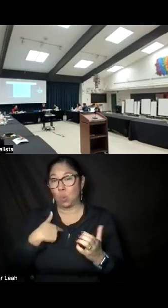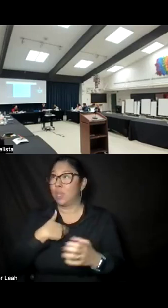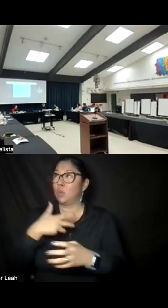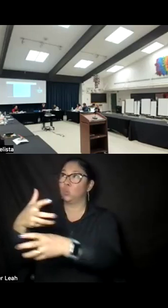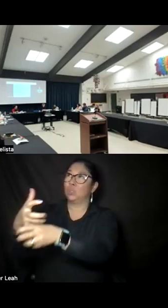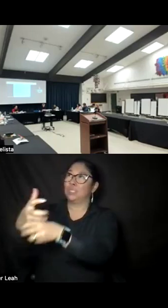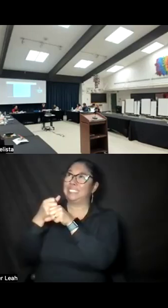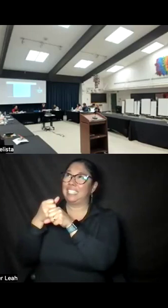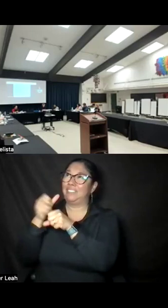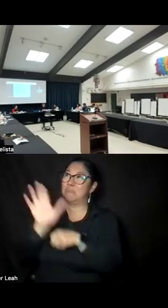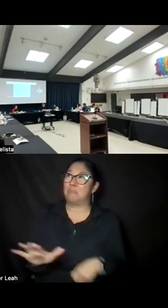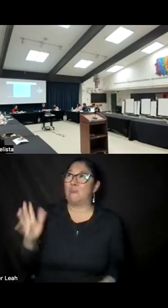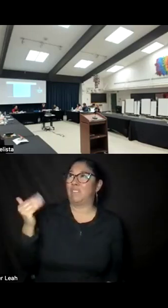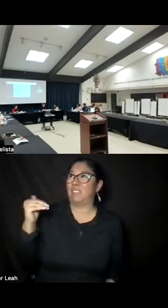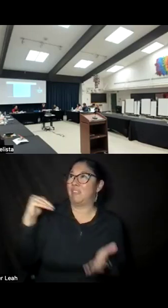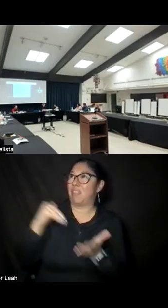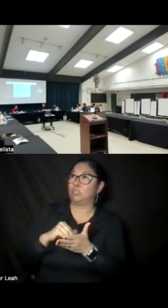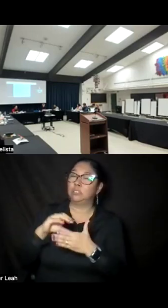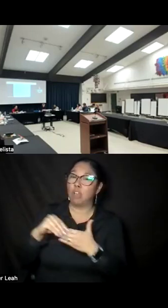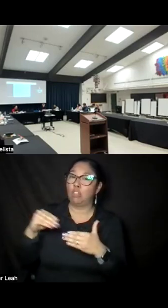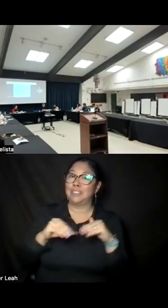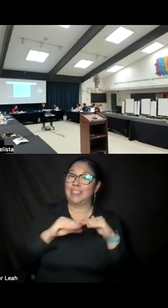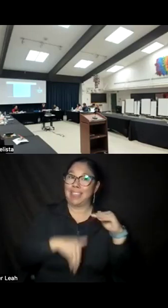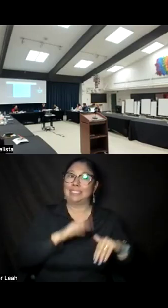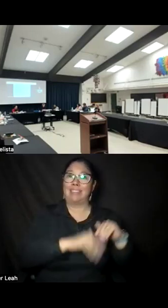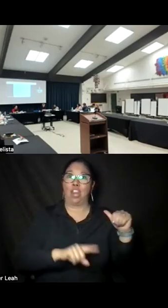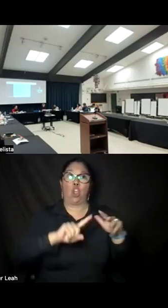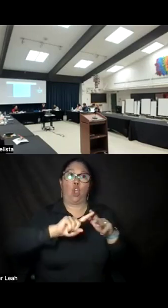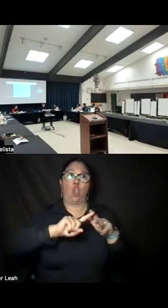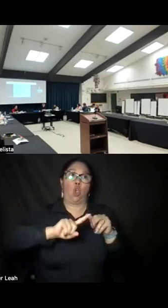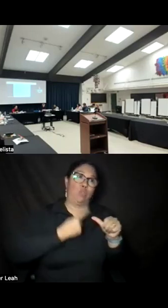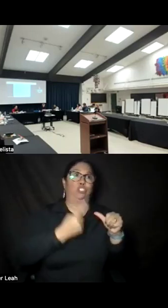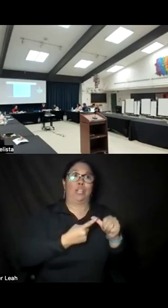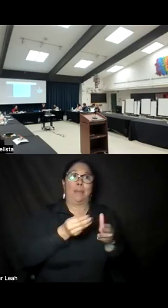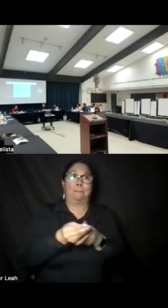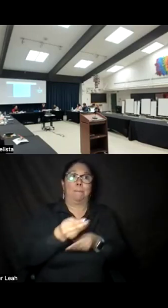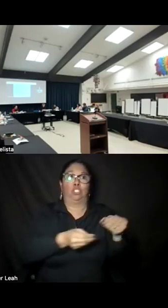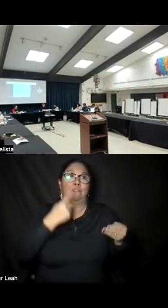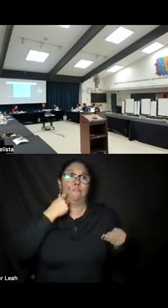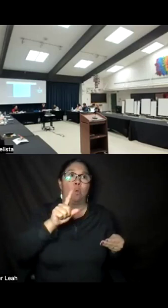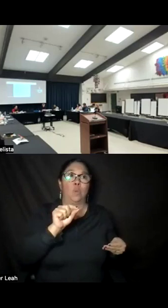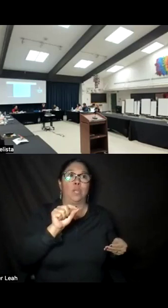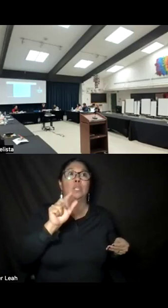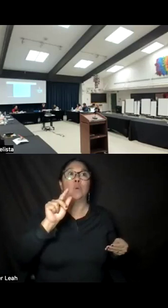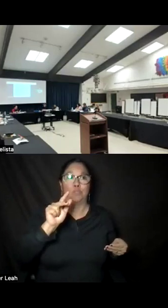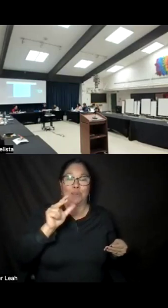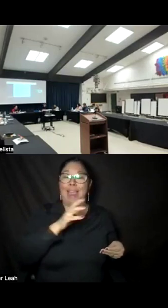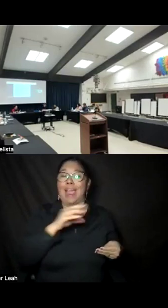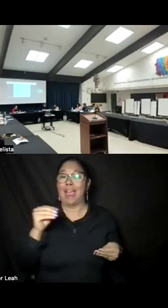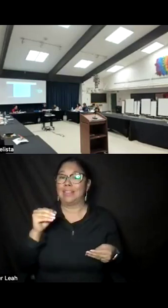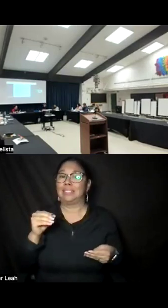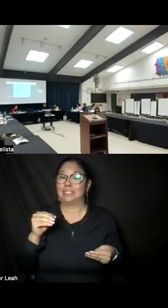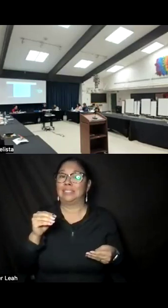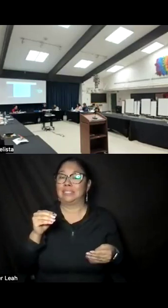received about $15,000 less than originally budgeted for in 2023. And it was